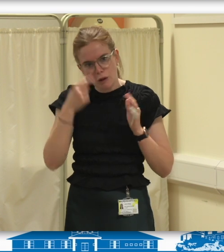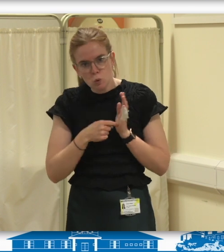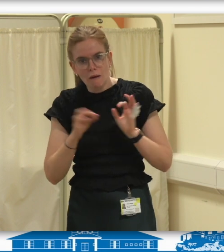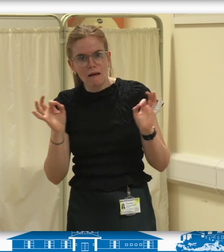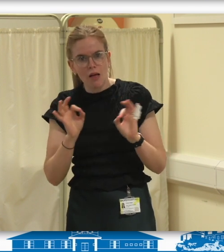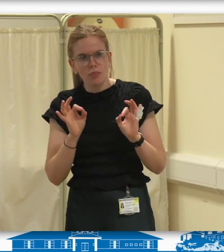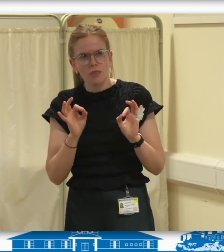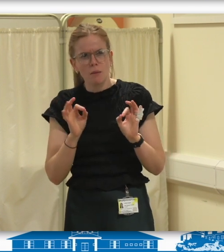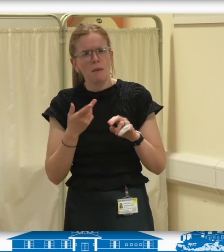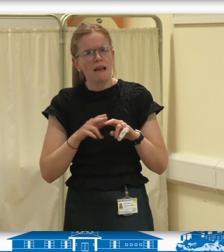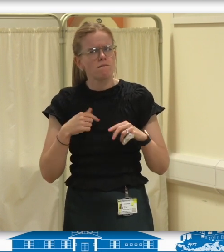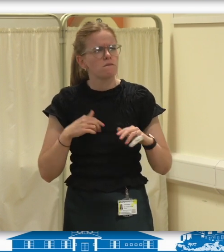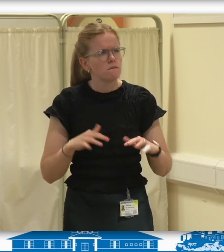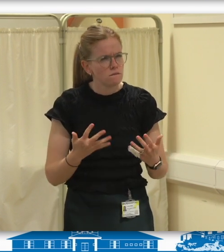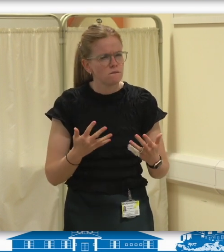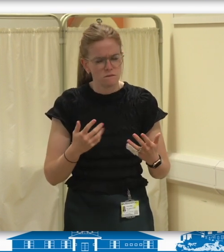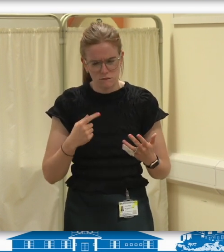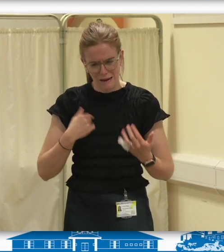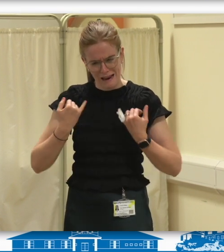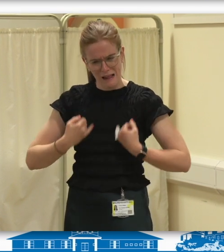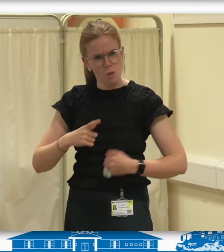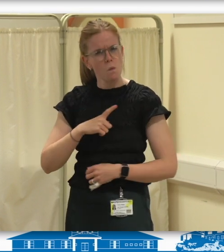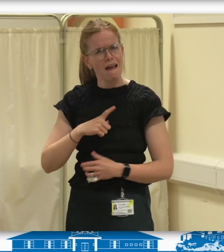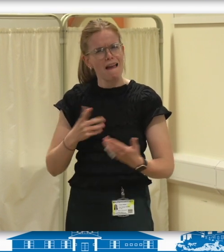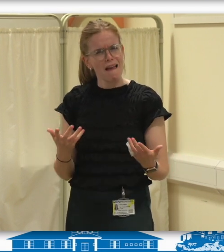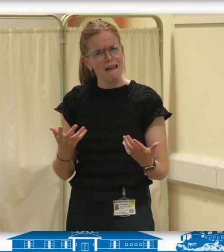but what do I have?